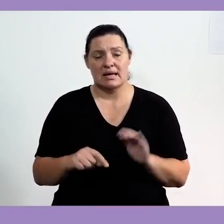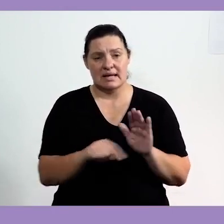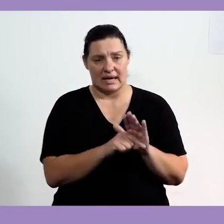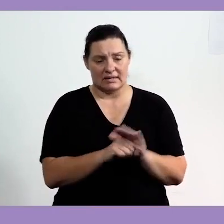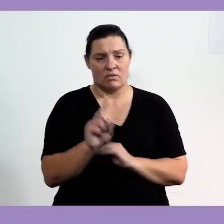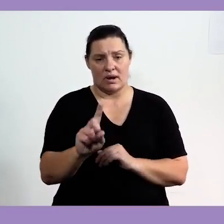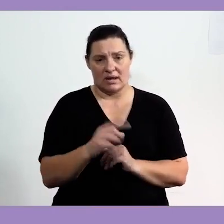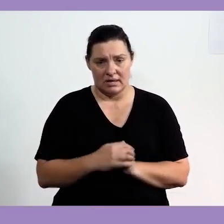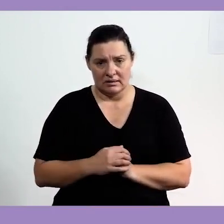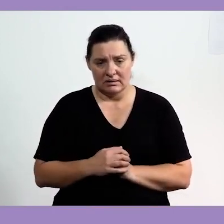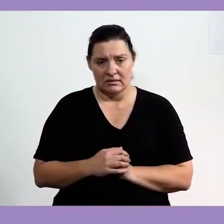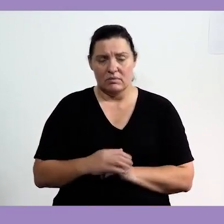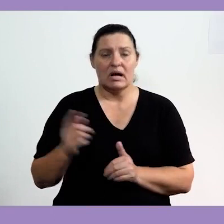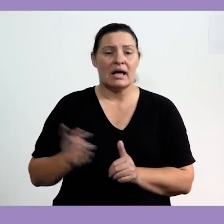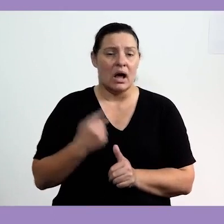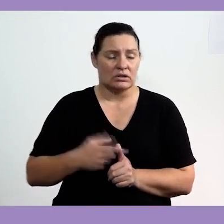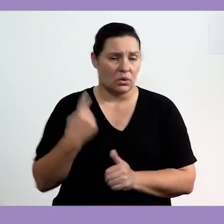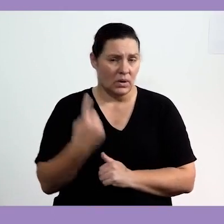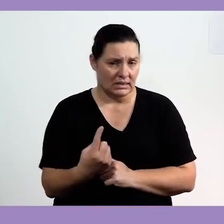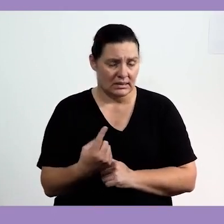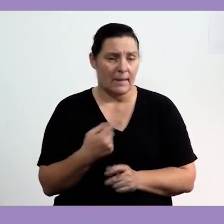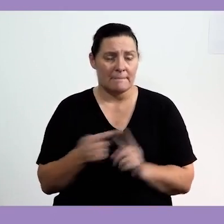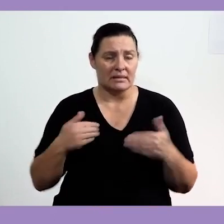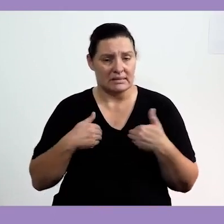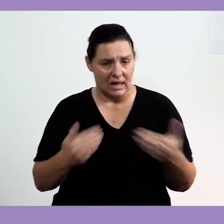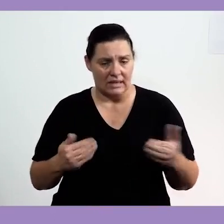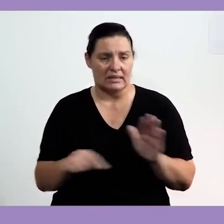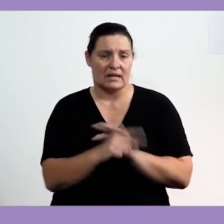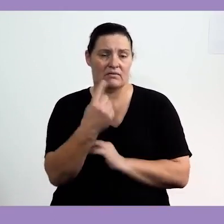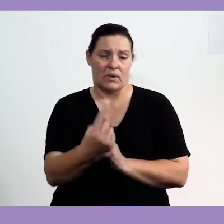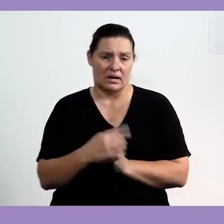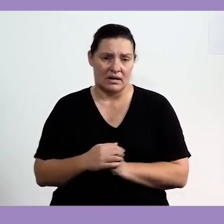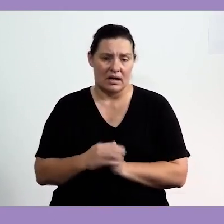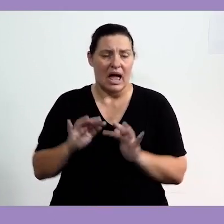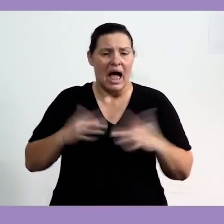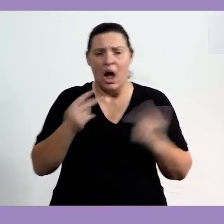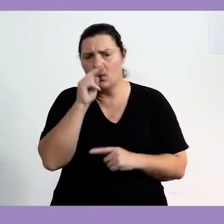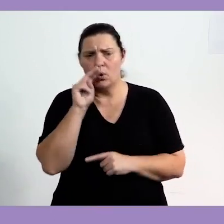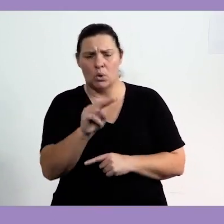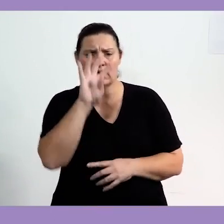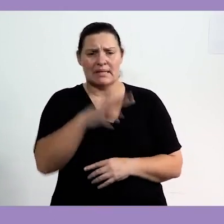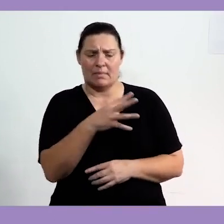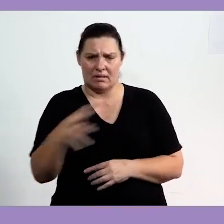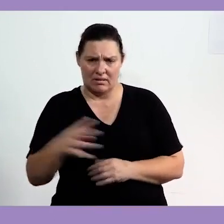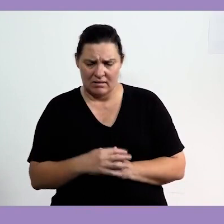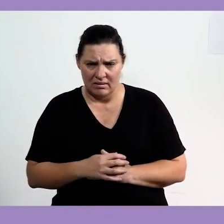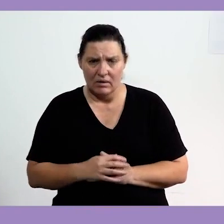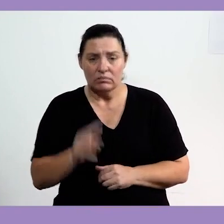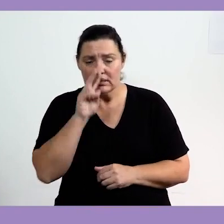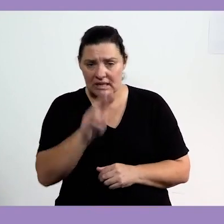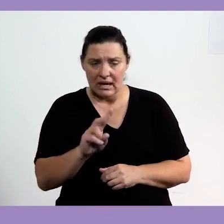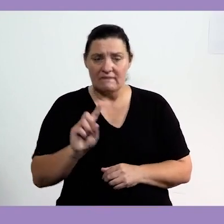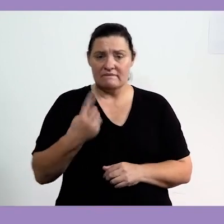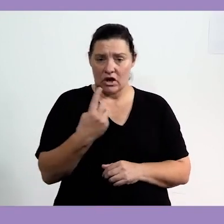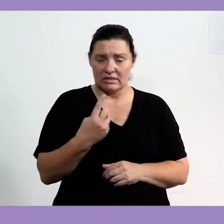at negative 1. So we are just counting in ones, but we started at negative 1. How will this look in a table?